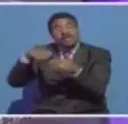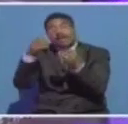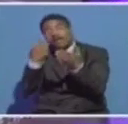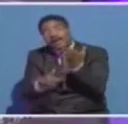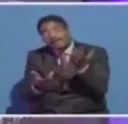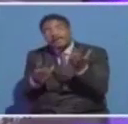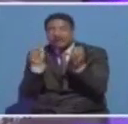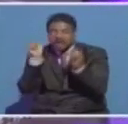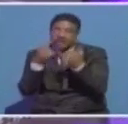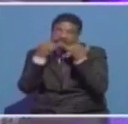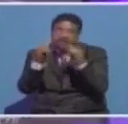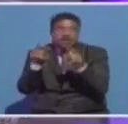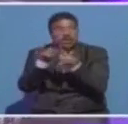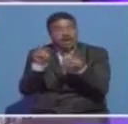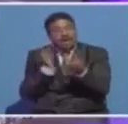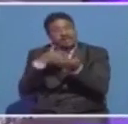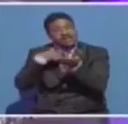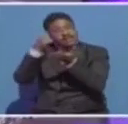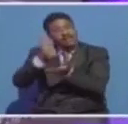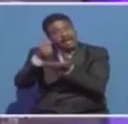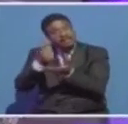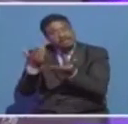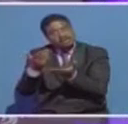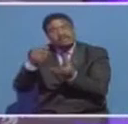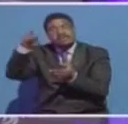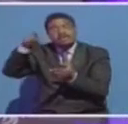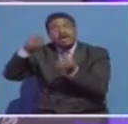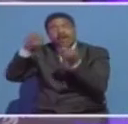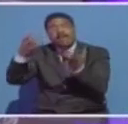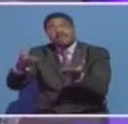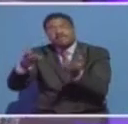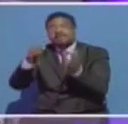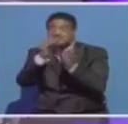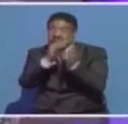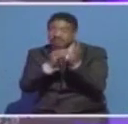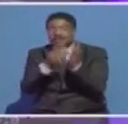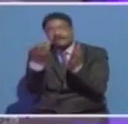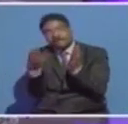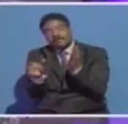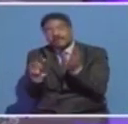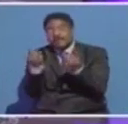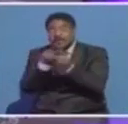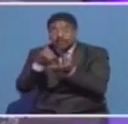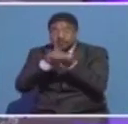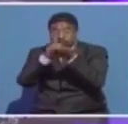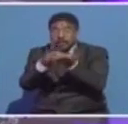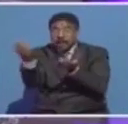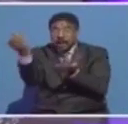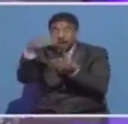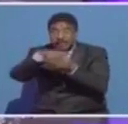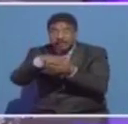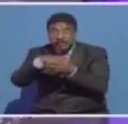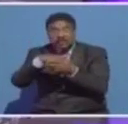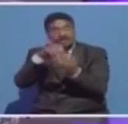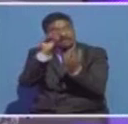and we'll give a budget of how much money is required for us to complete the project. So even as the donations come in, they are not adequate